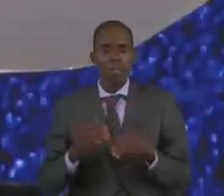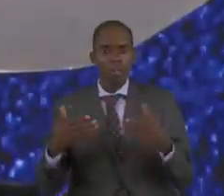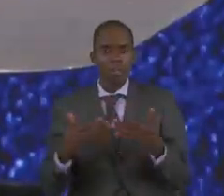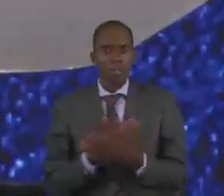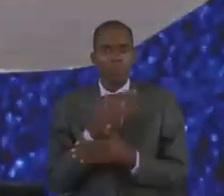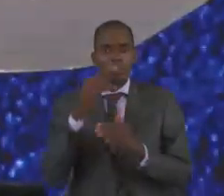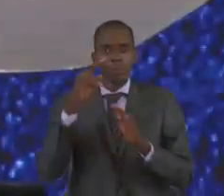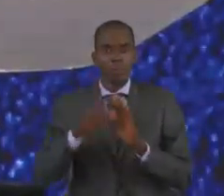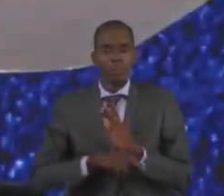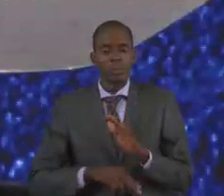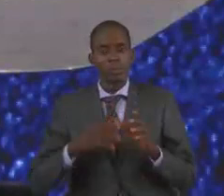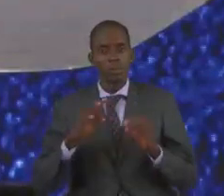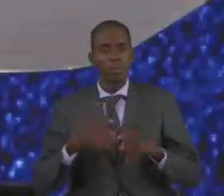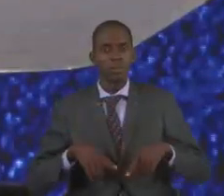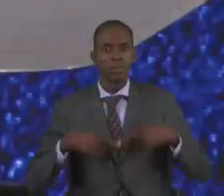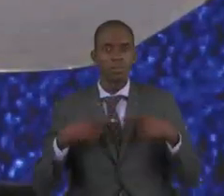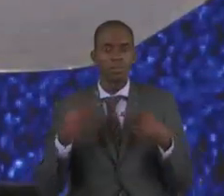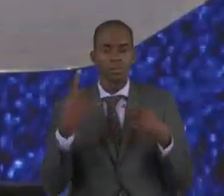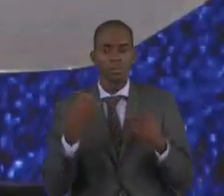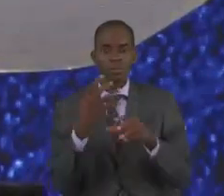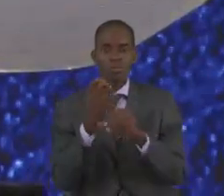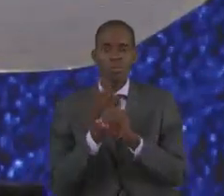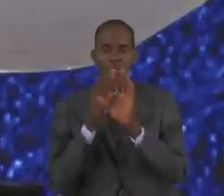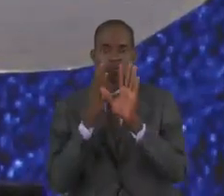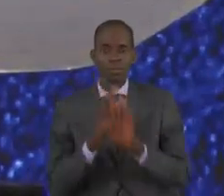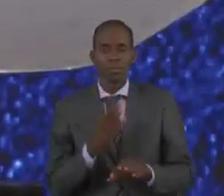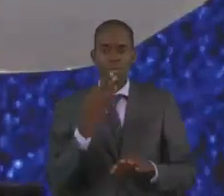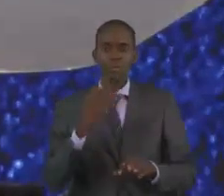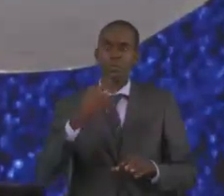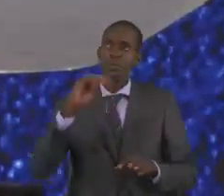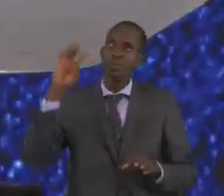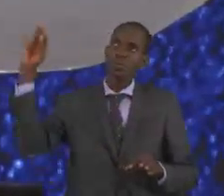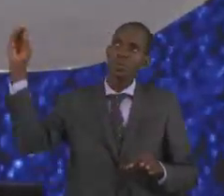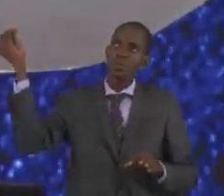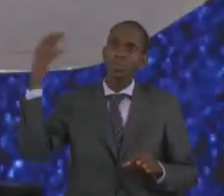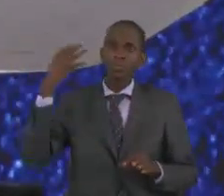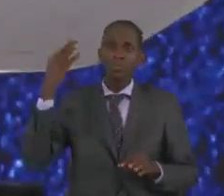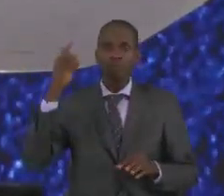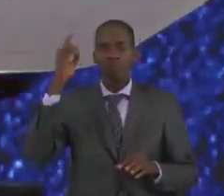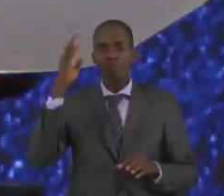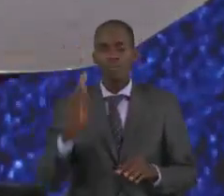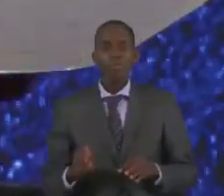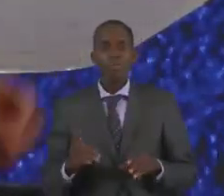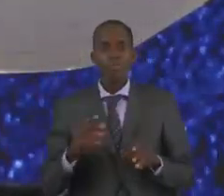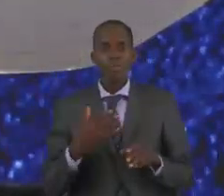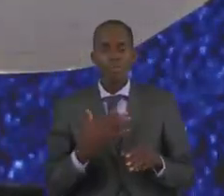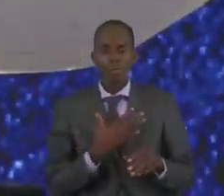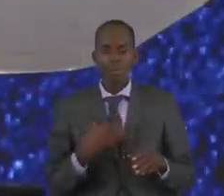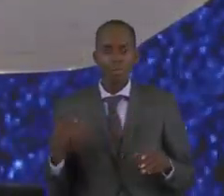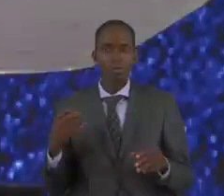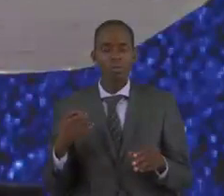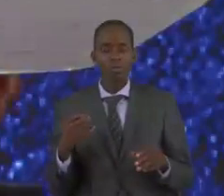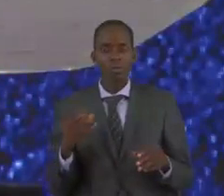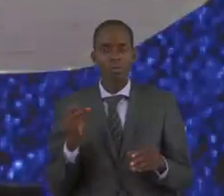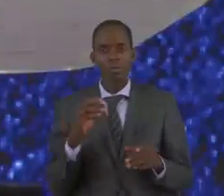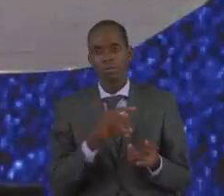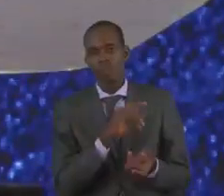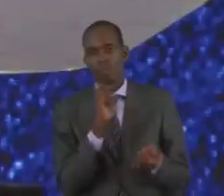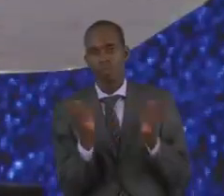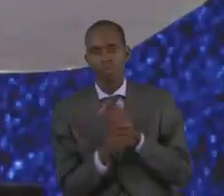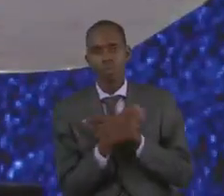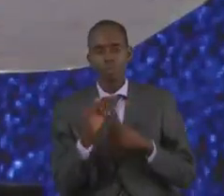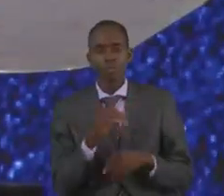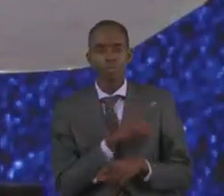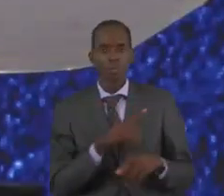of life. The recipients of the grace of God are so transformed by the Lord that now